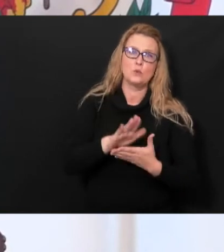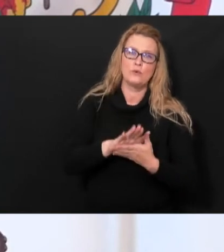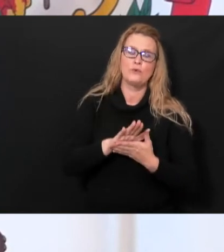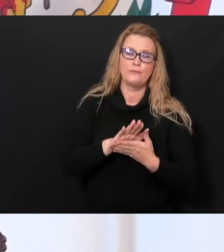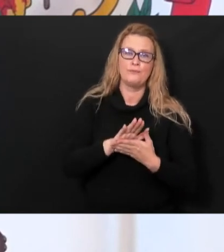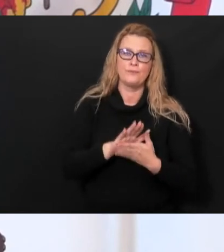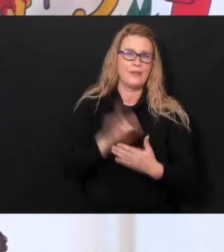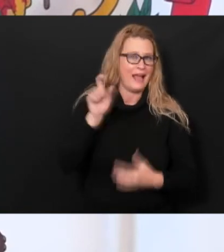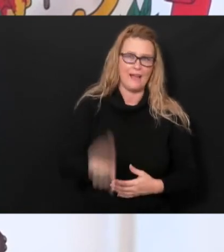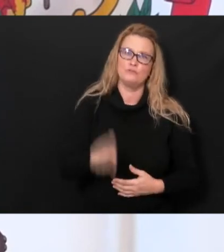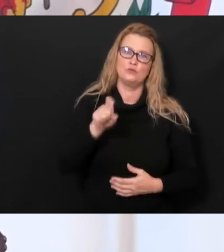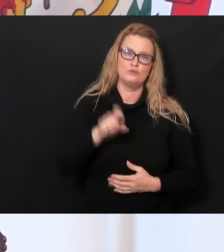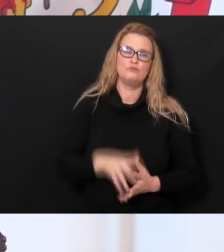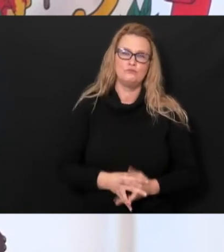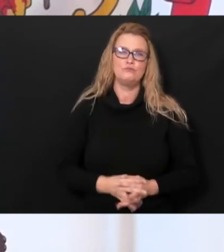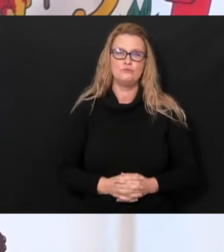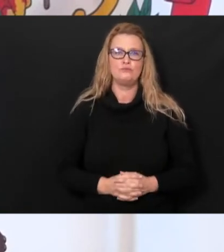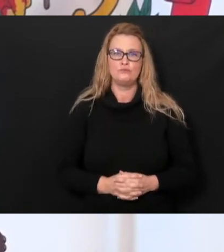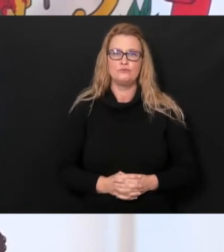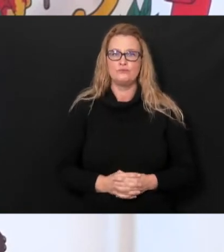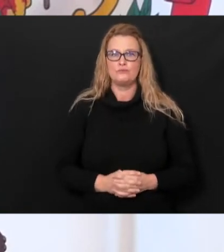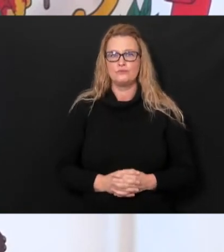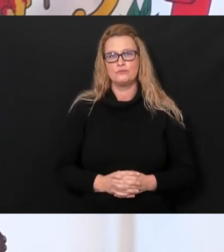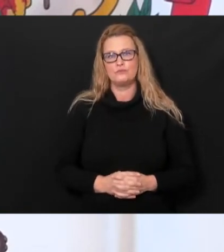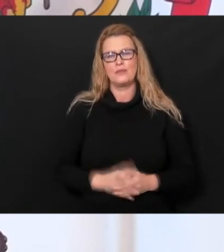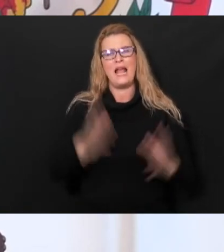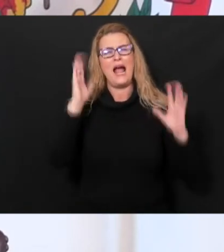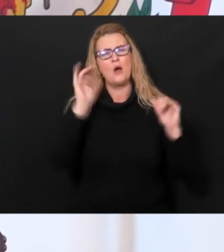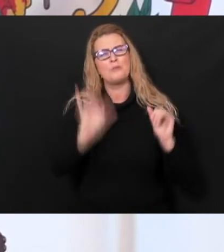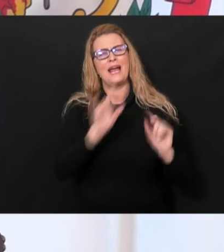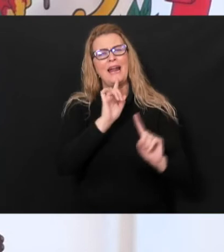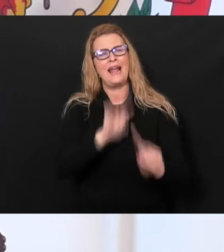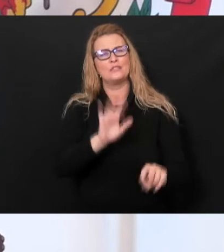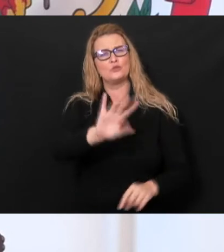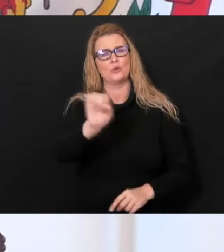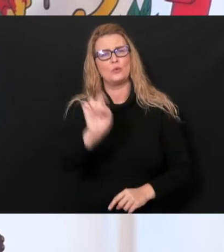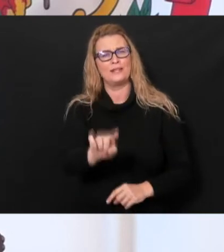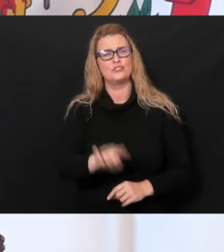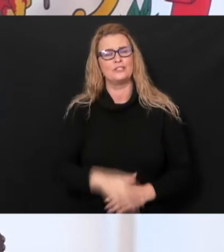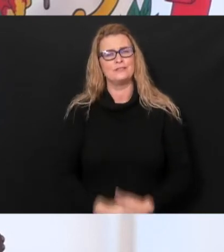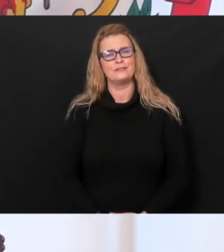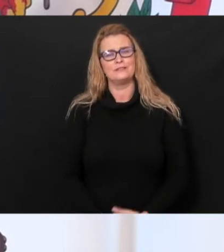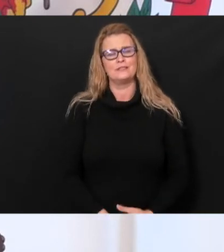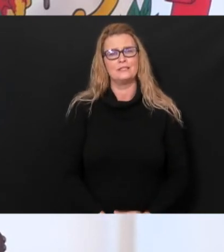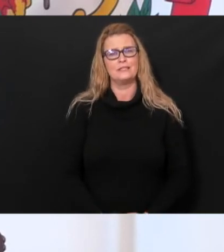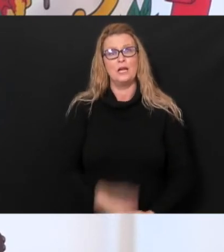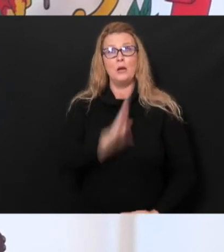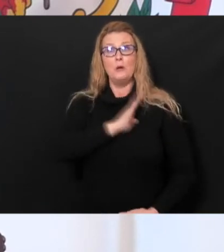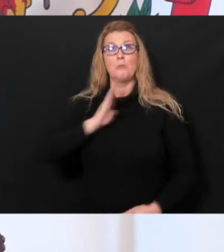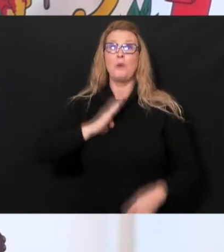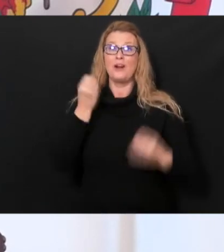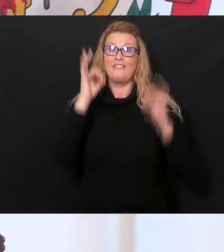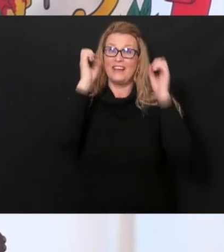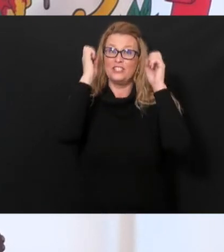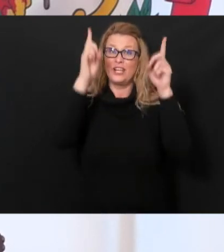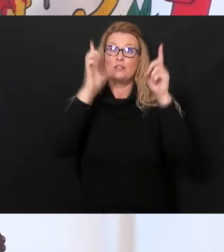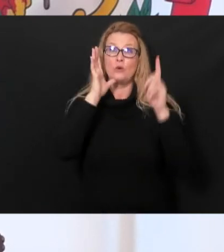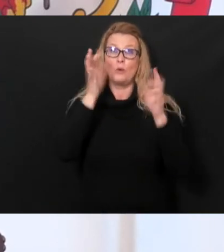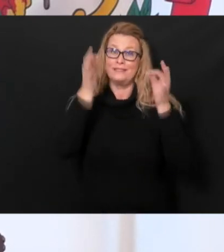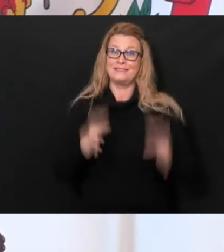just have to be in school. And so I hope that answers it, Charles, but the Board of Education is going to have to make that